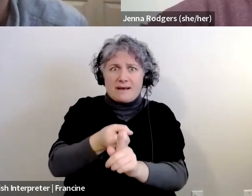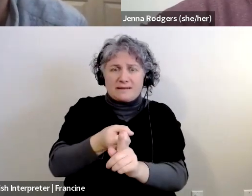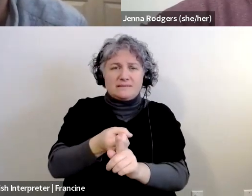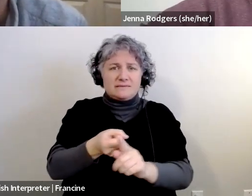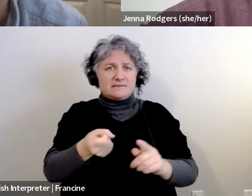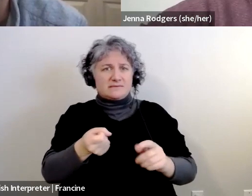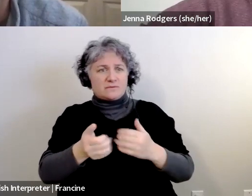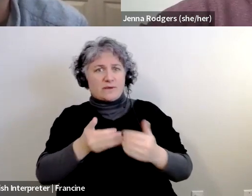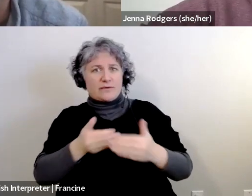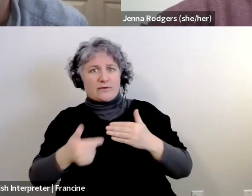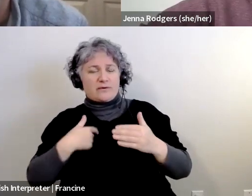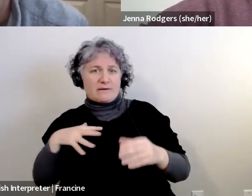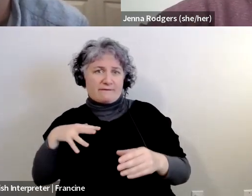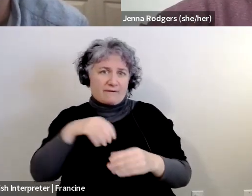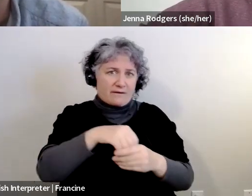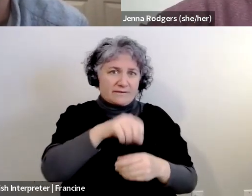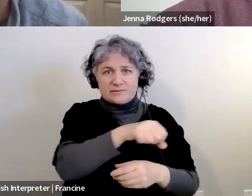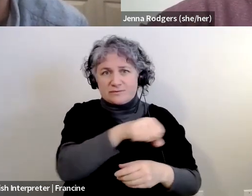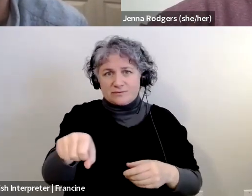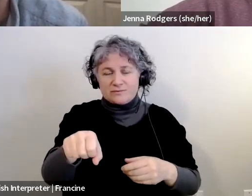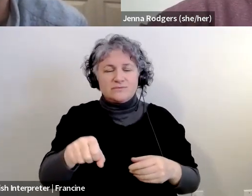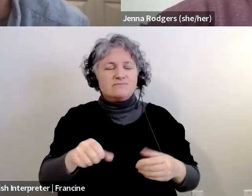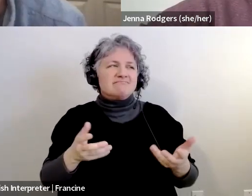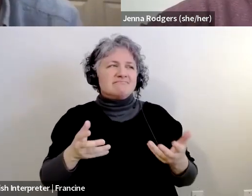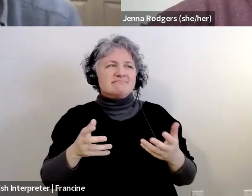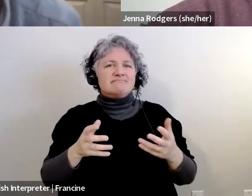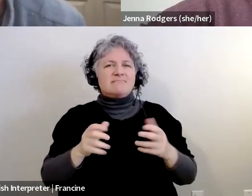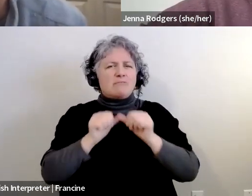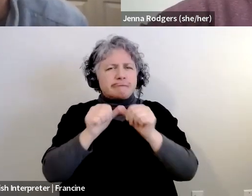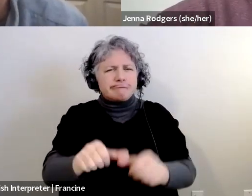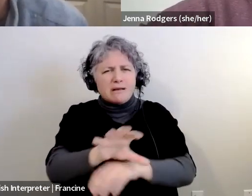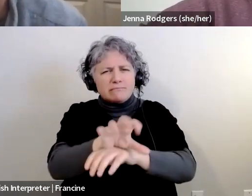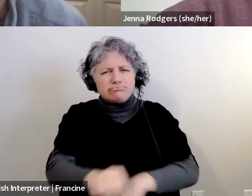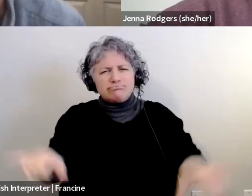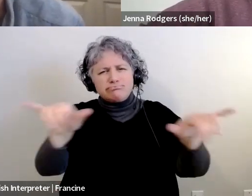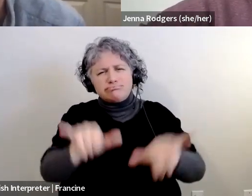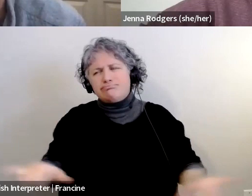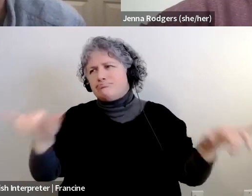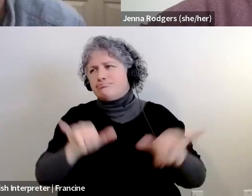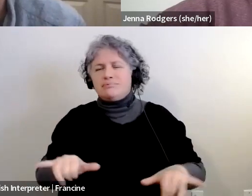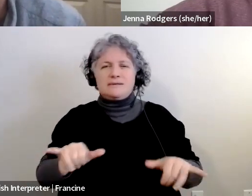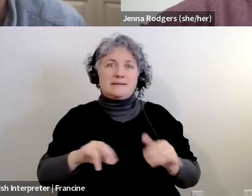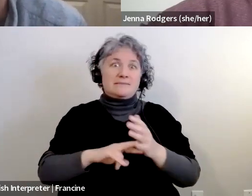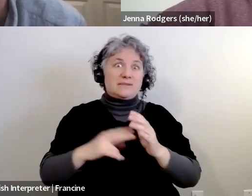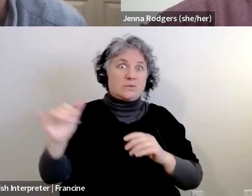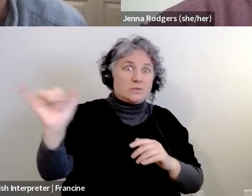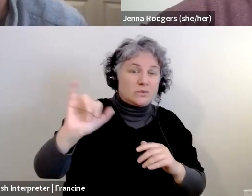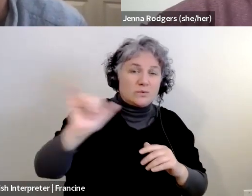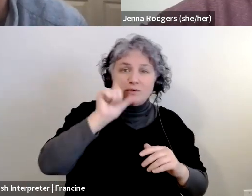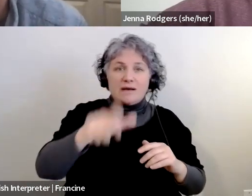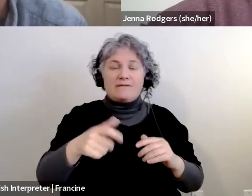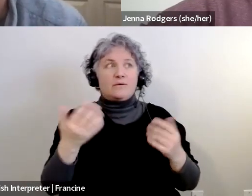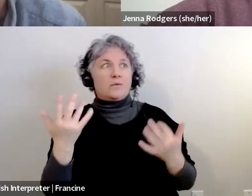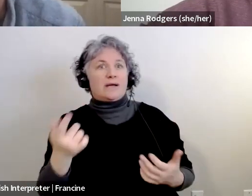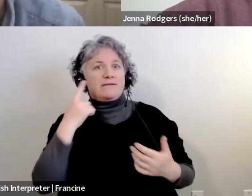in, is building that awareness. So I think it's that constant practice. It also means too, we don't have to wait for opportunities to intervene. We can constantly be